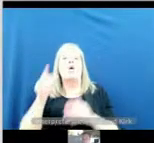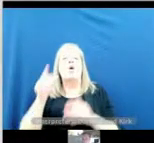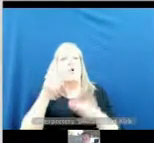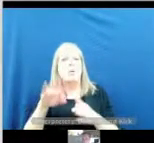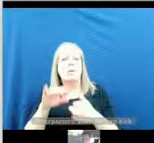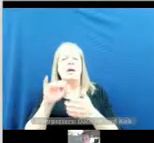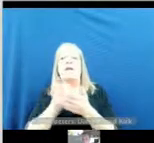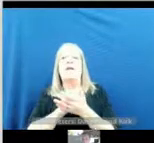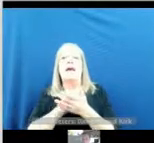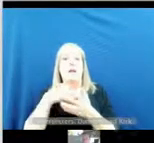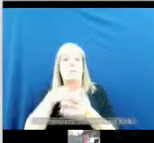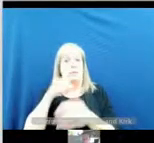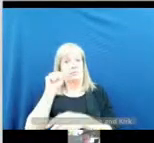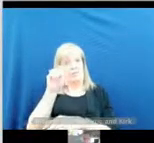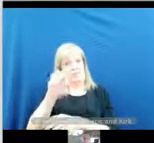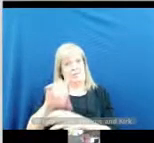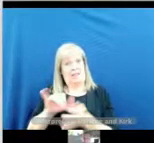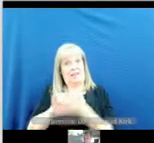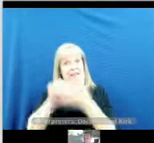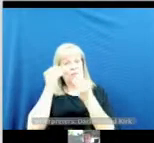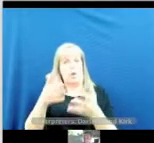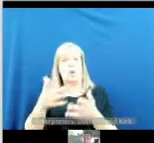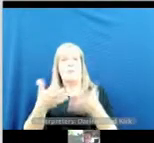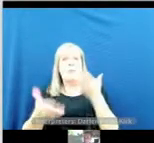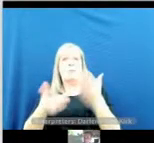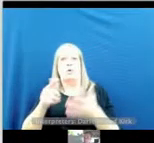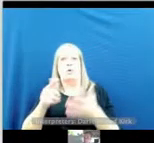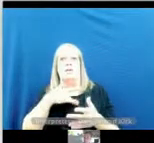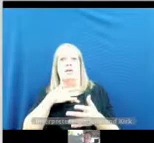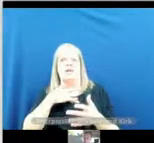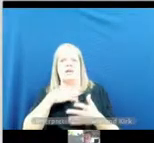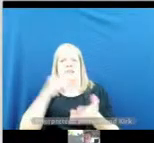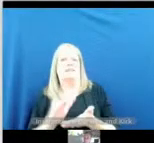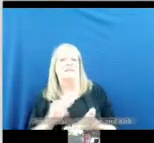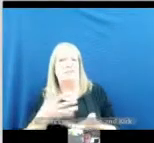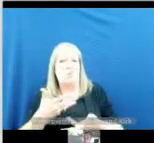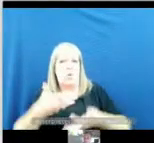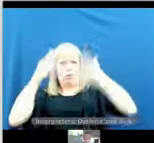overwhelming than maybe it may have thought to be in the beginning.